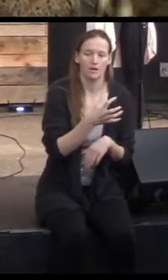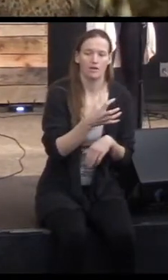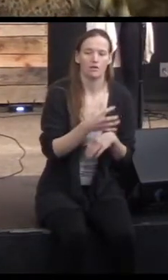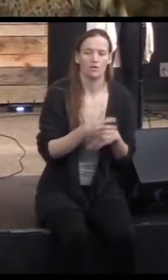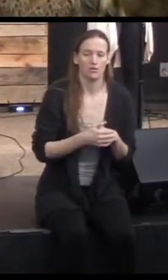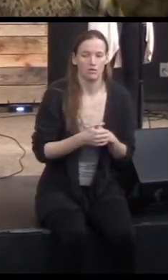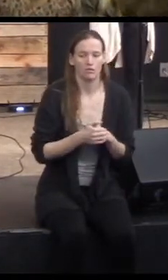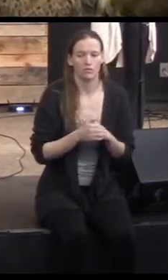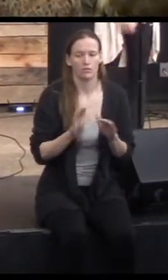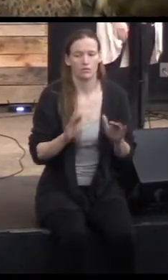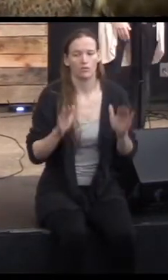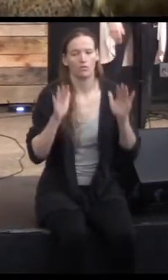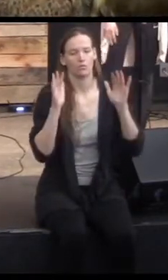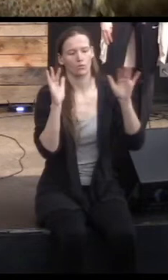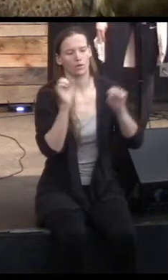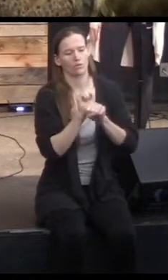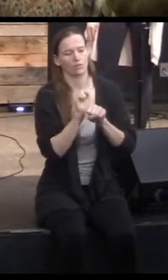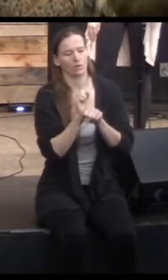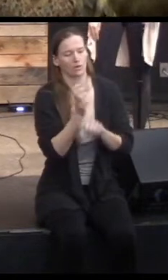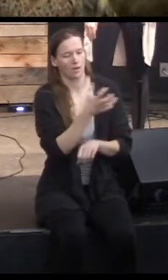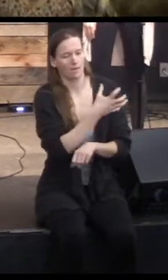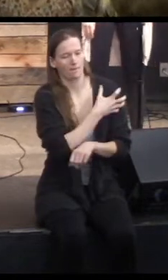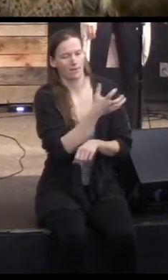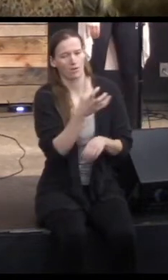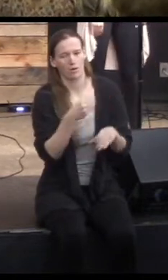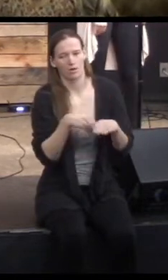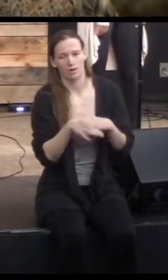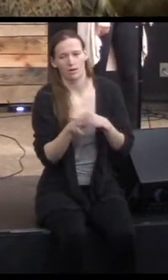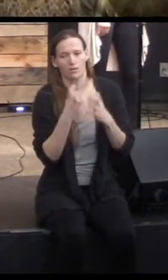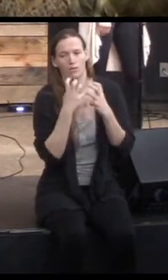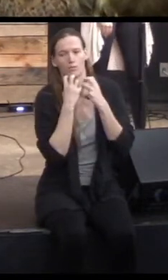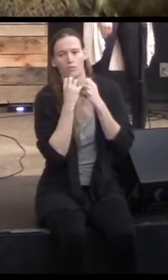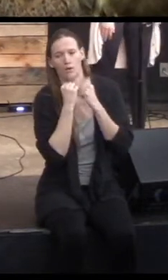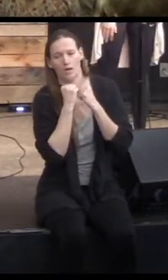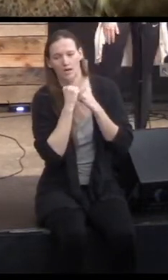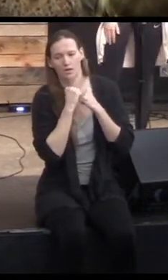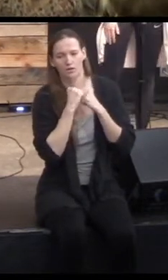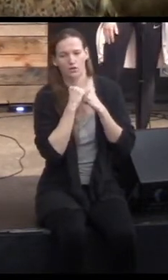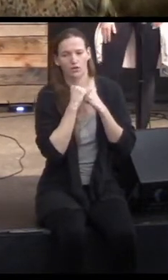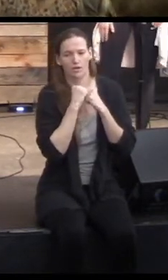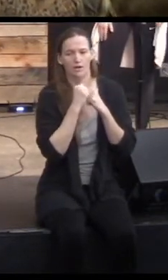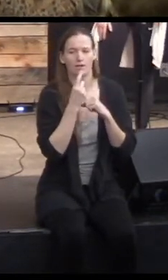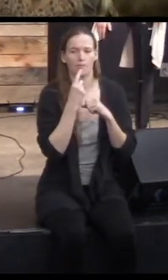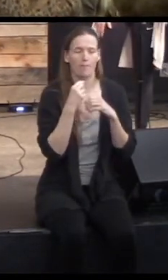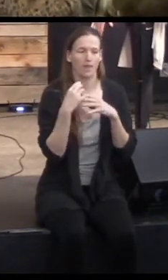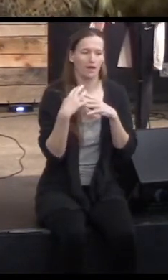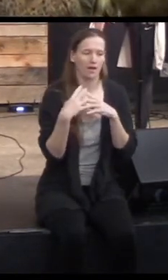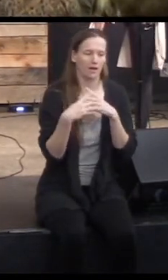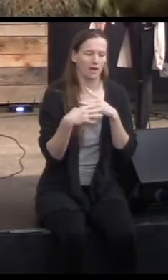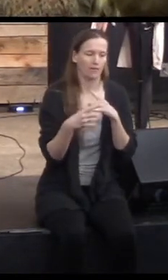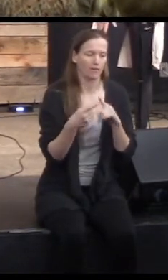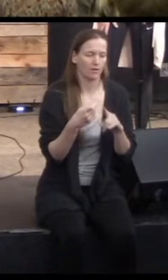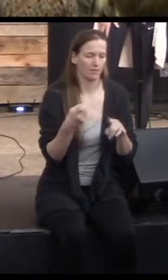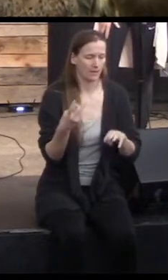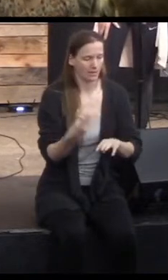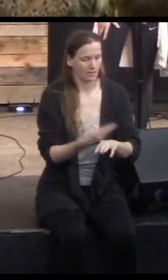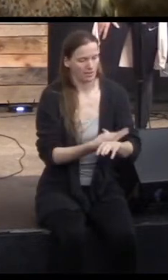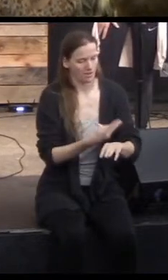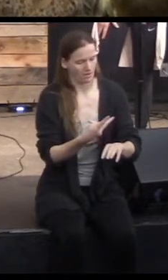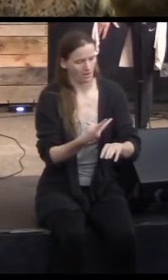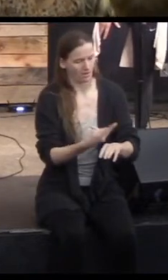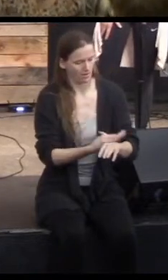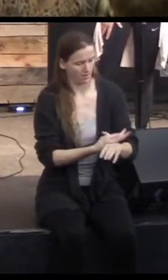power. There is power. Wonder-working power in the precious blood of